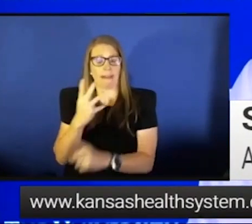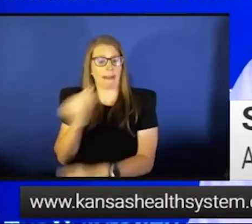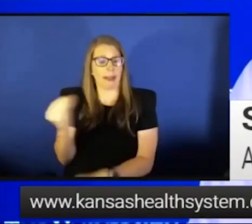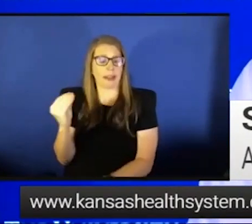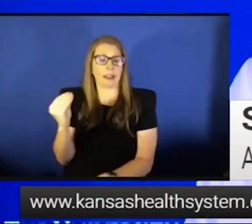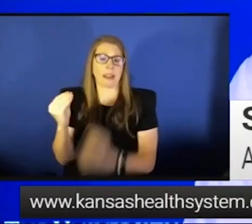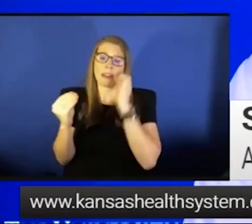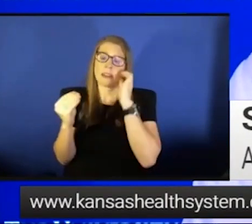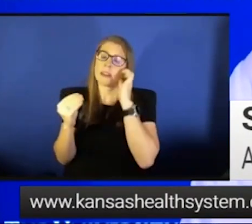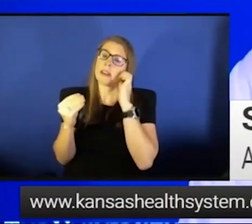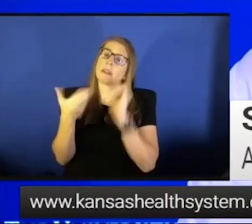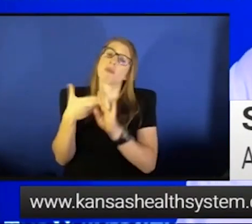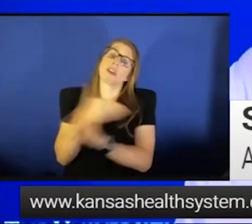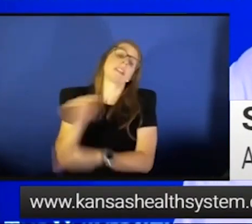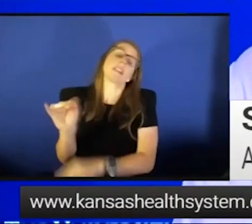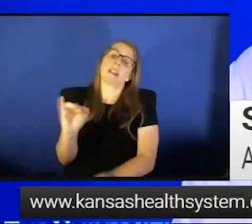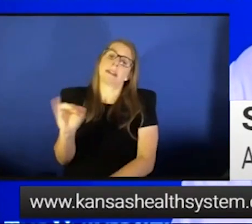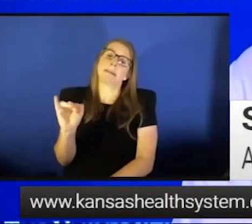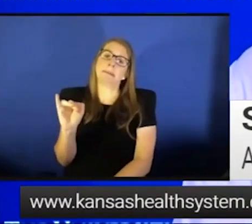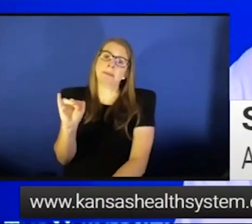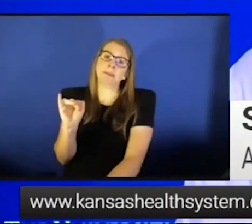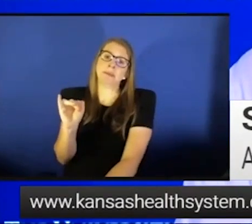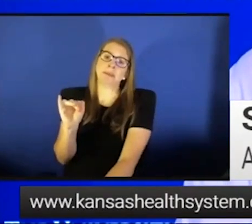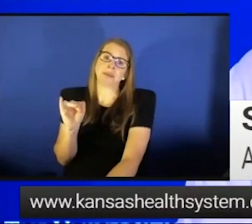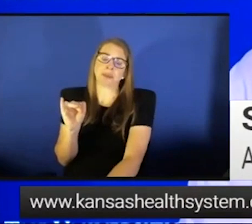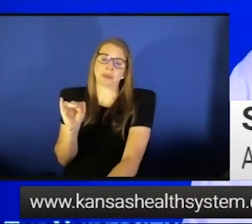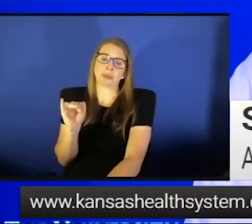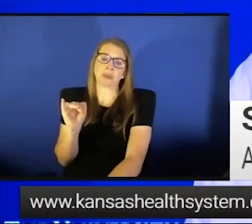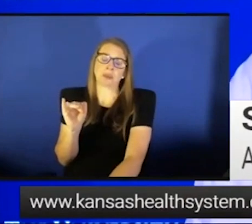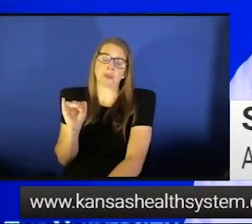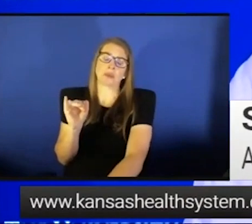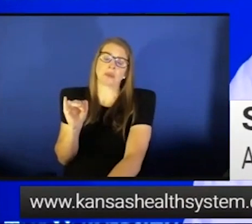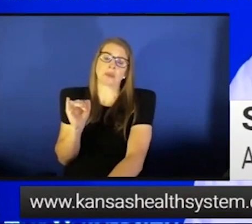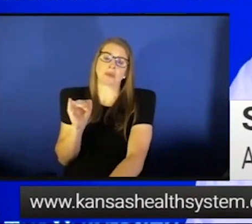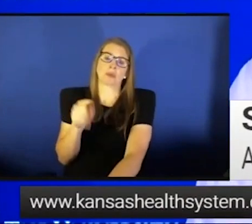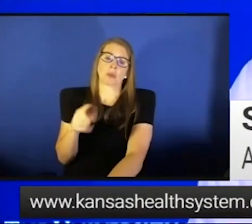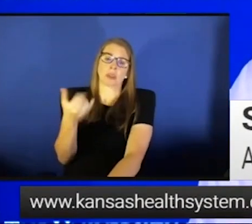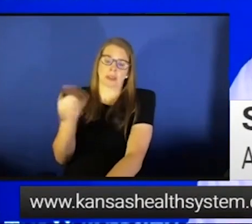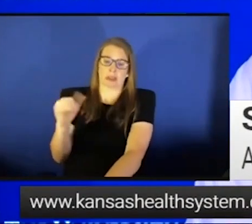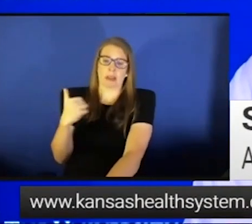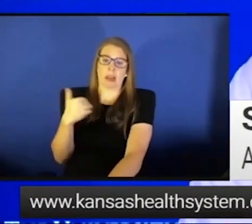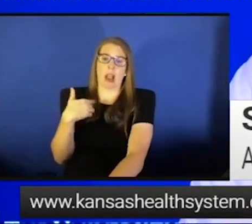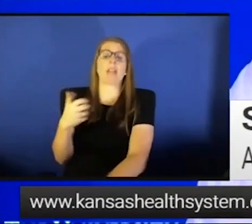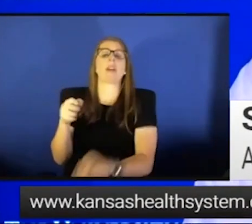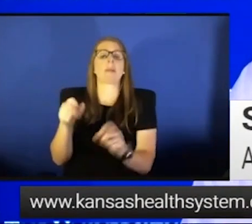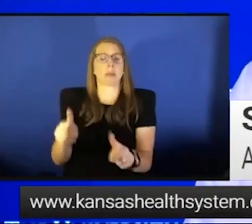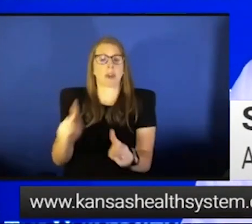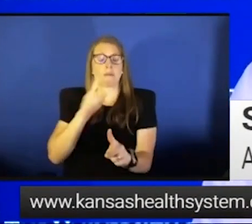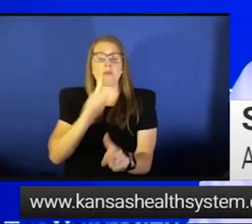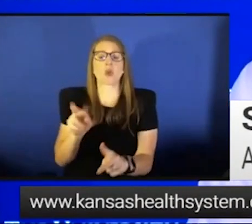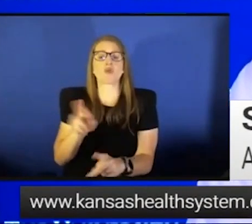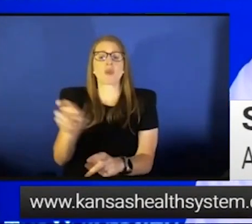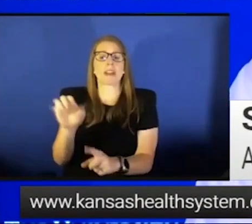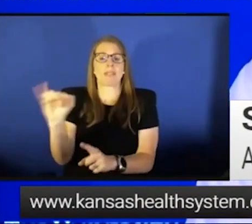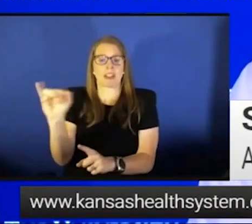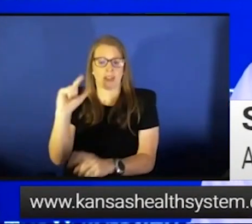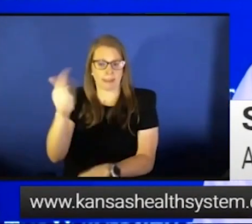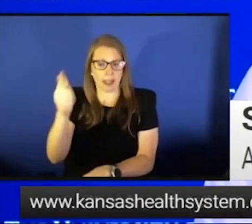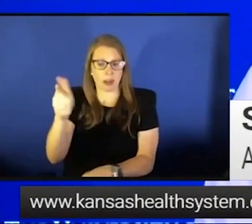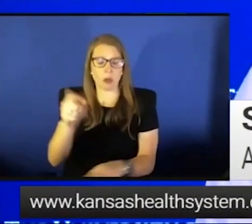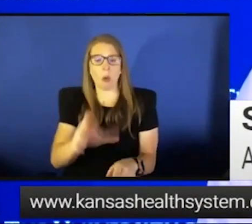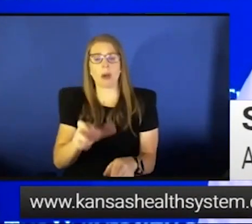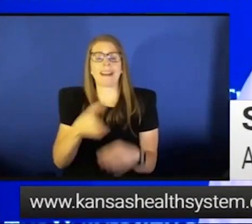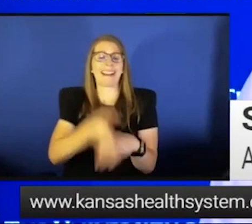previous infection, you still have the chance at reinfection later or infection even after